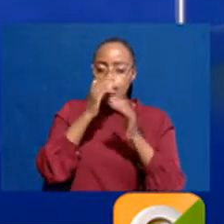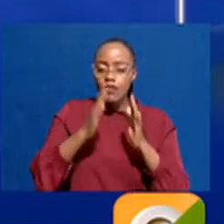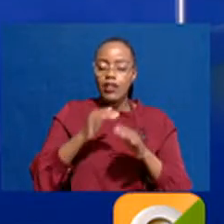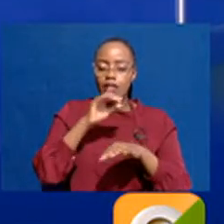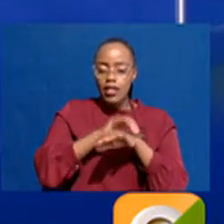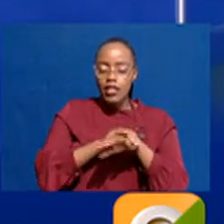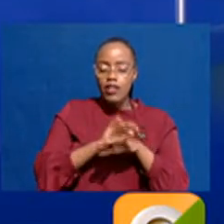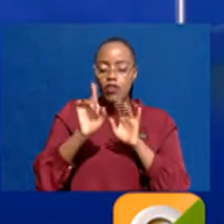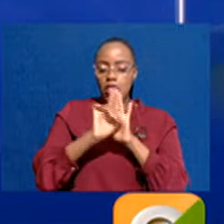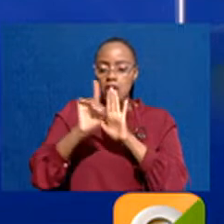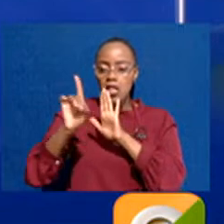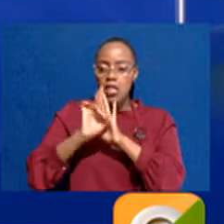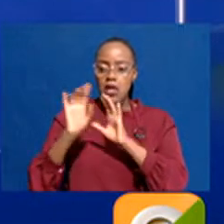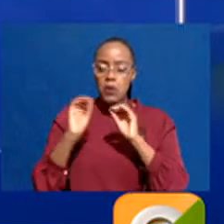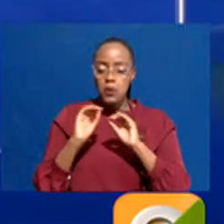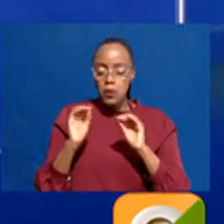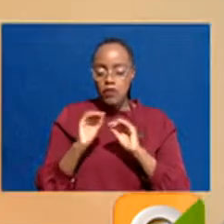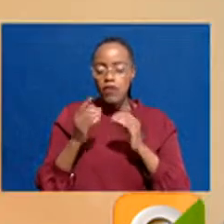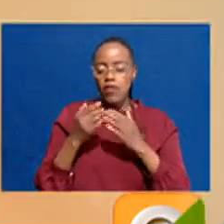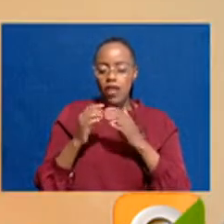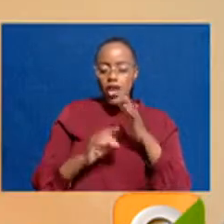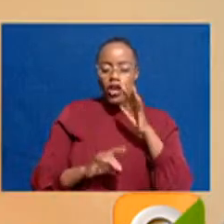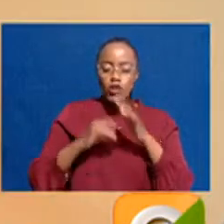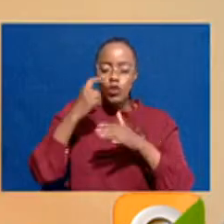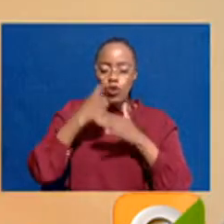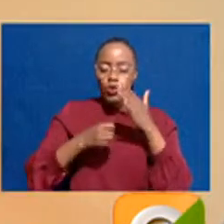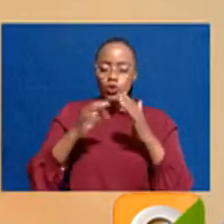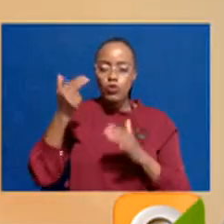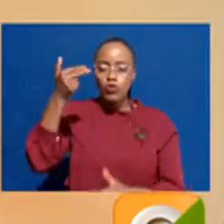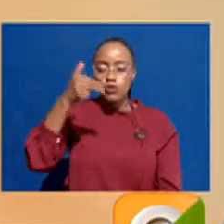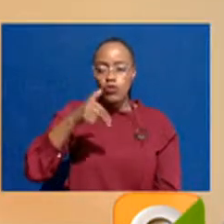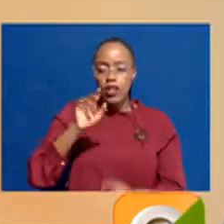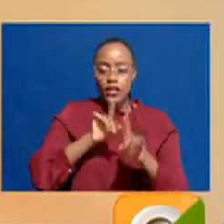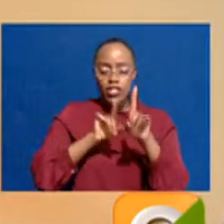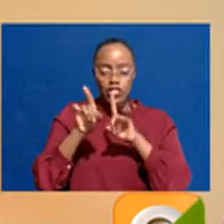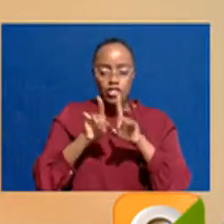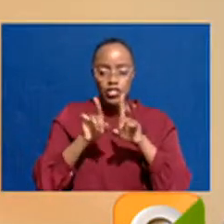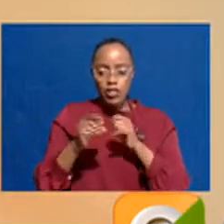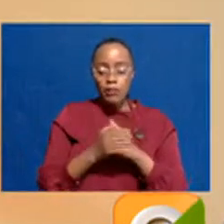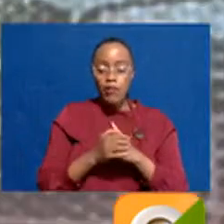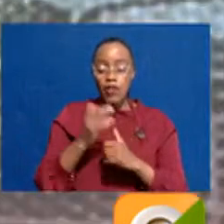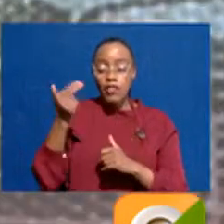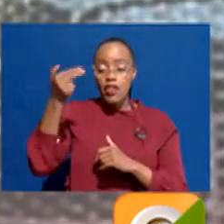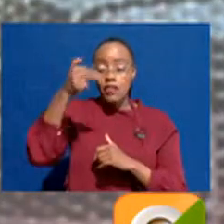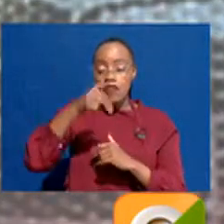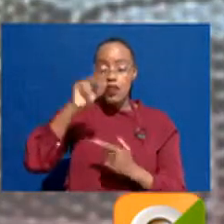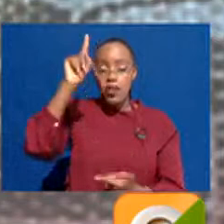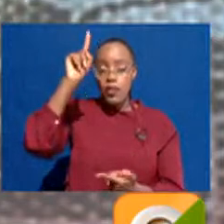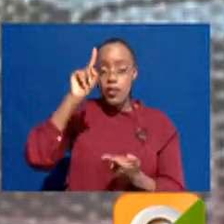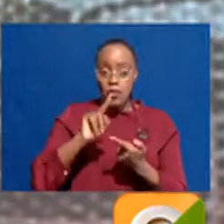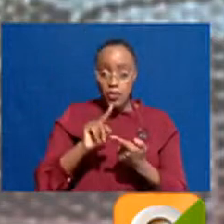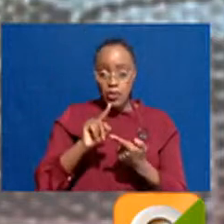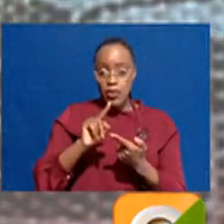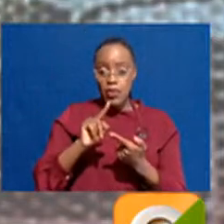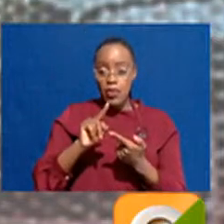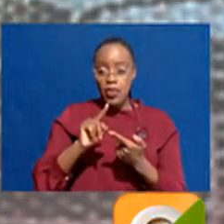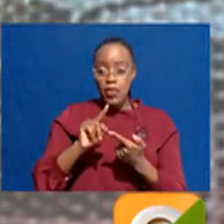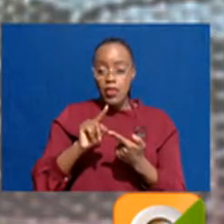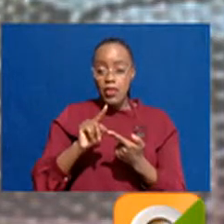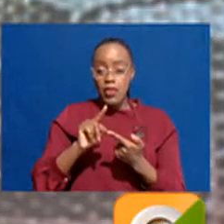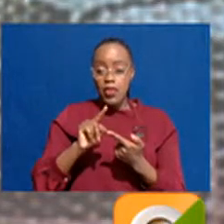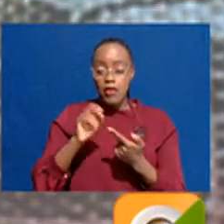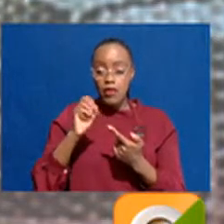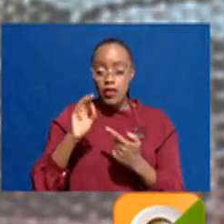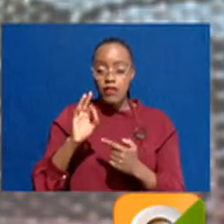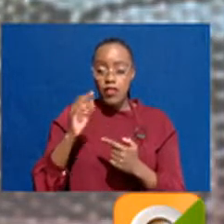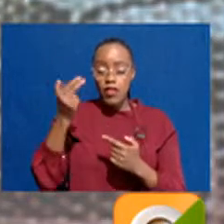commuter allowance despite the spiking cost of fuel and transport. It really boils down to we